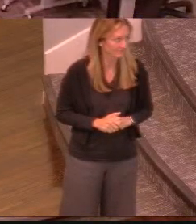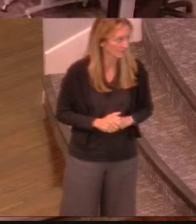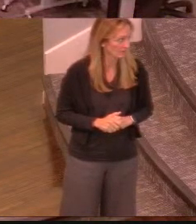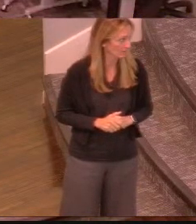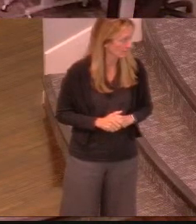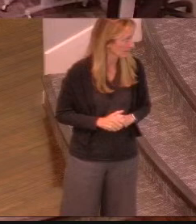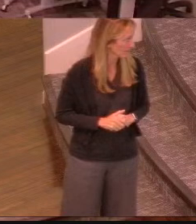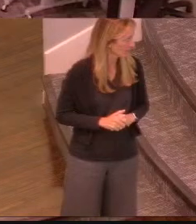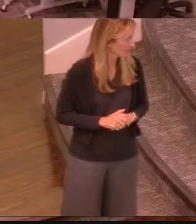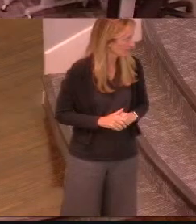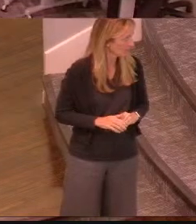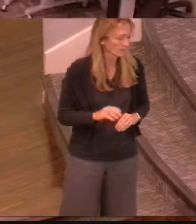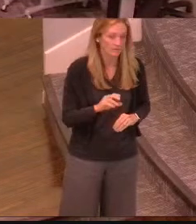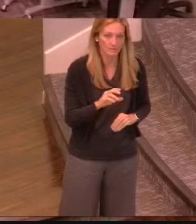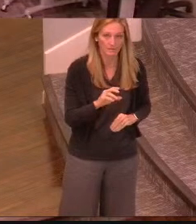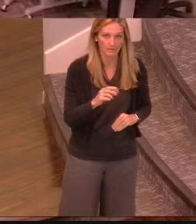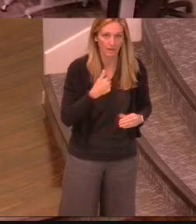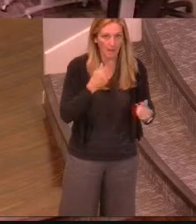won't do it this time. Who wanted to do